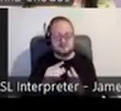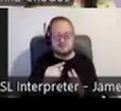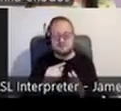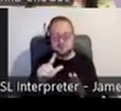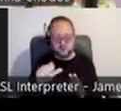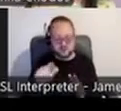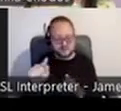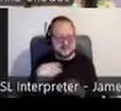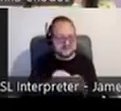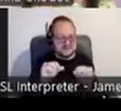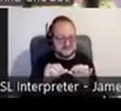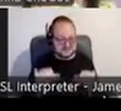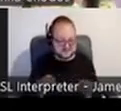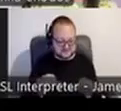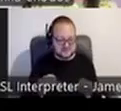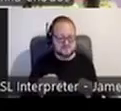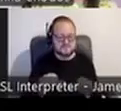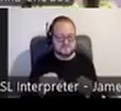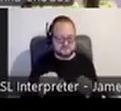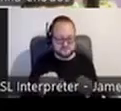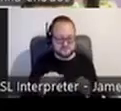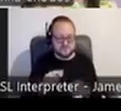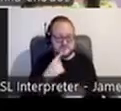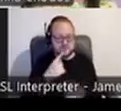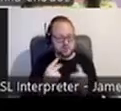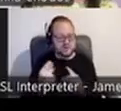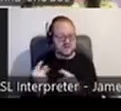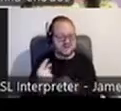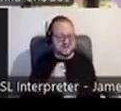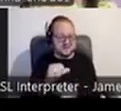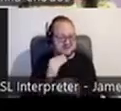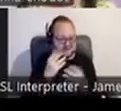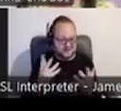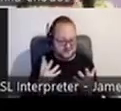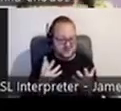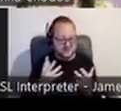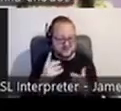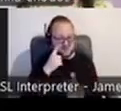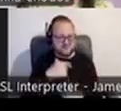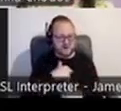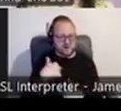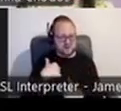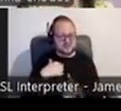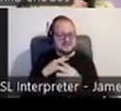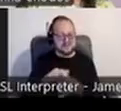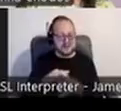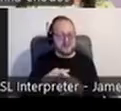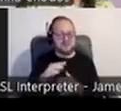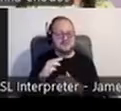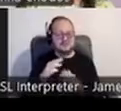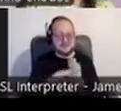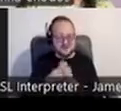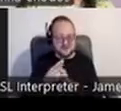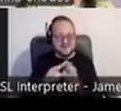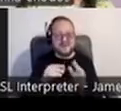quickly get the information. So for us, it's about building like standard templates that doctors and nurses